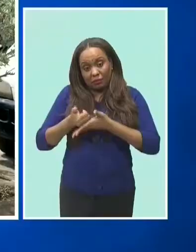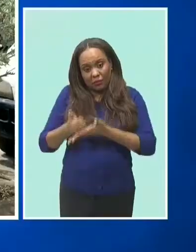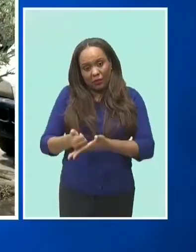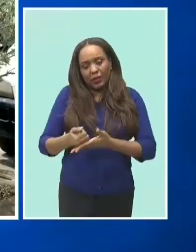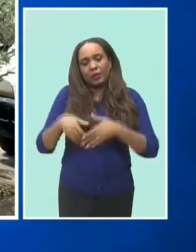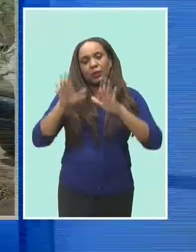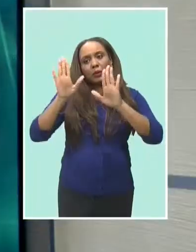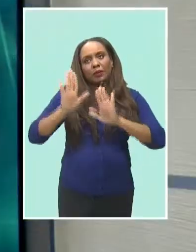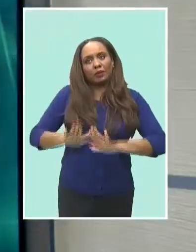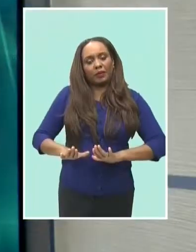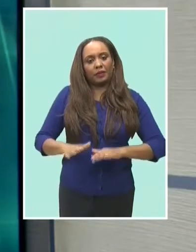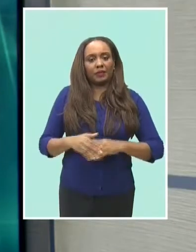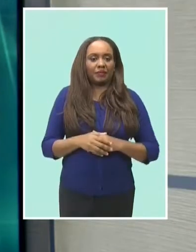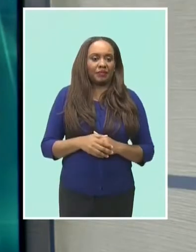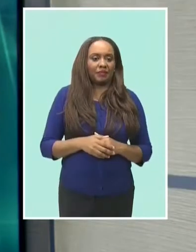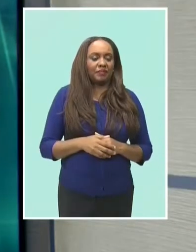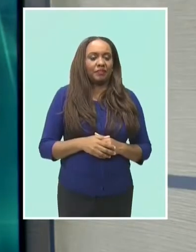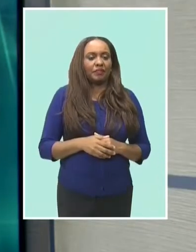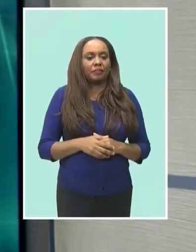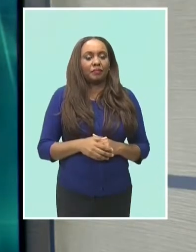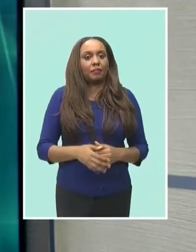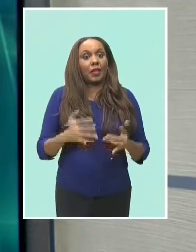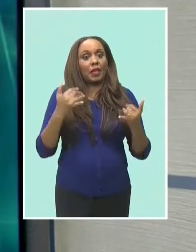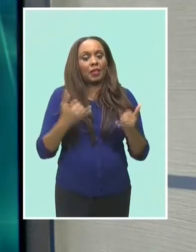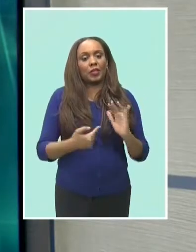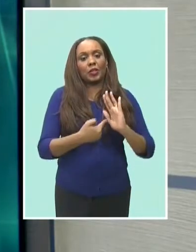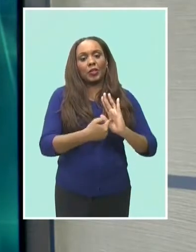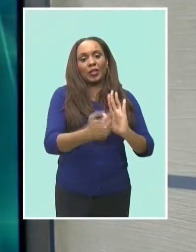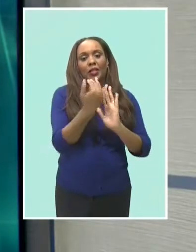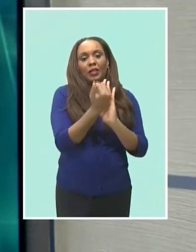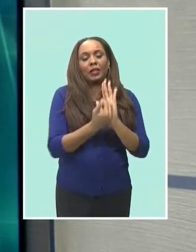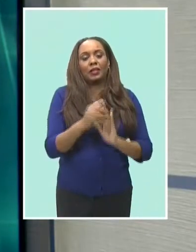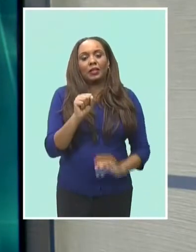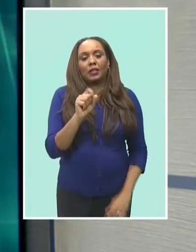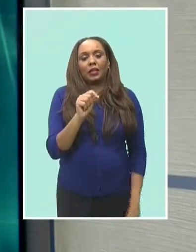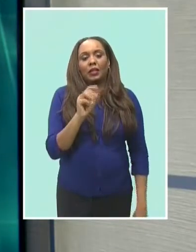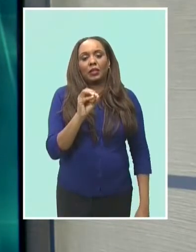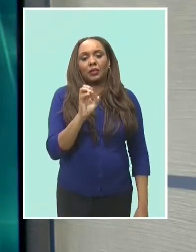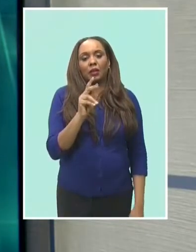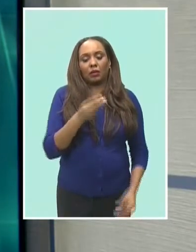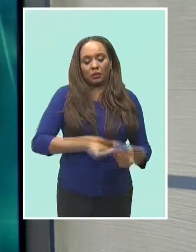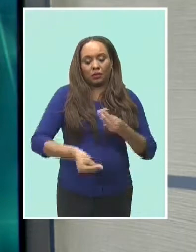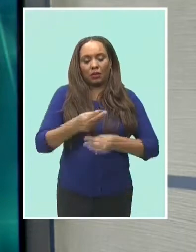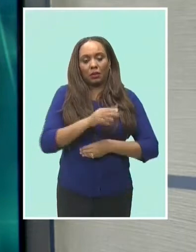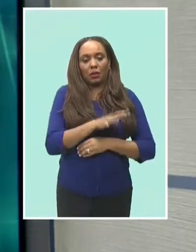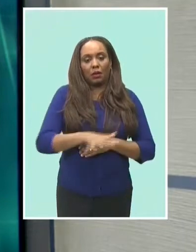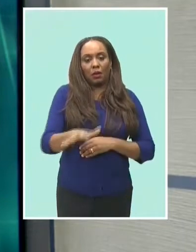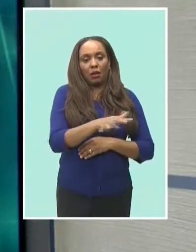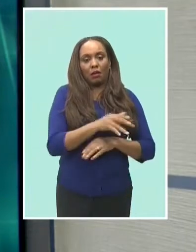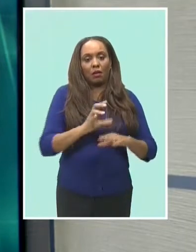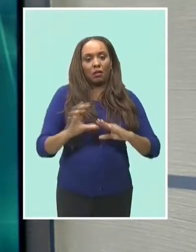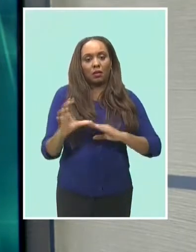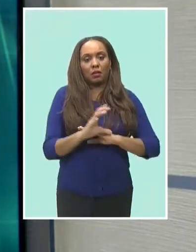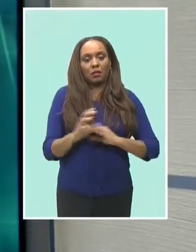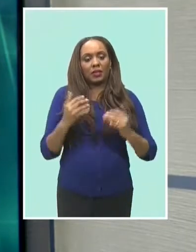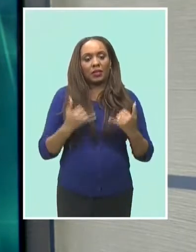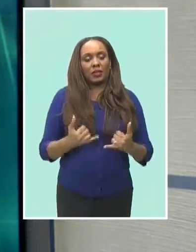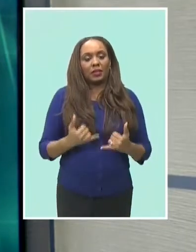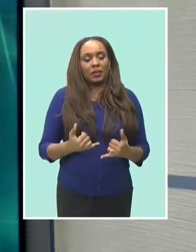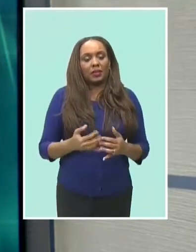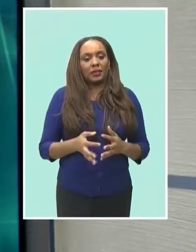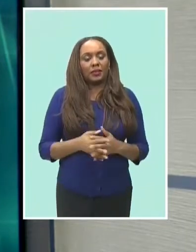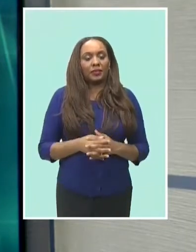fantastic. Absolutely fantastic. And it's time now to take a look at how those stocks traded on selected exchanges across our